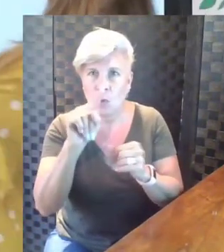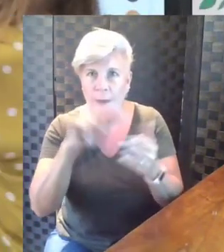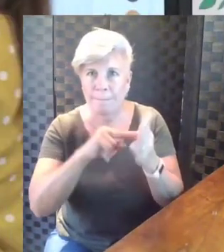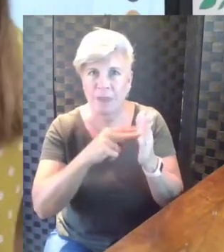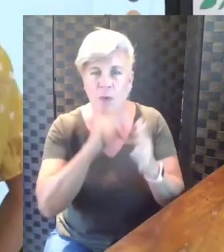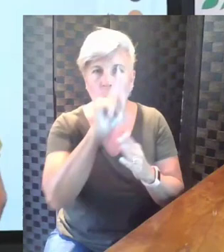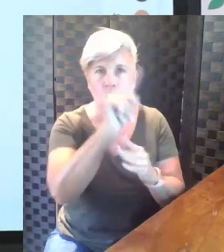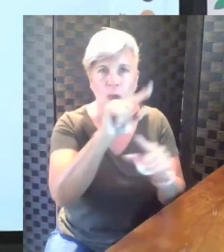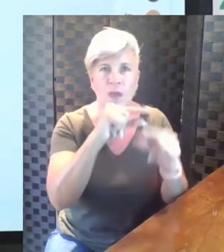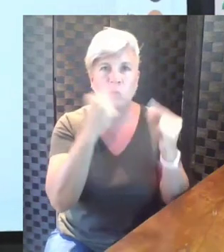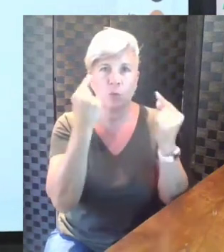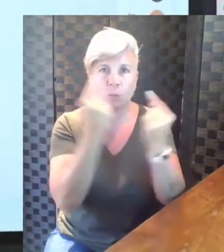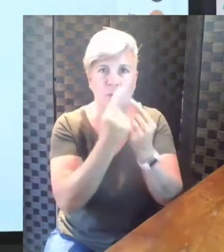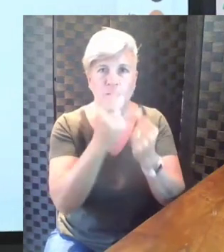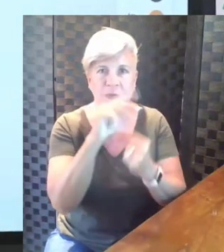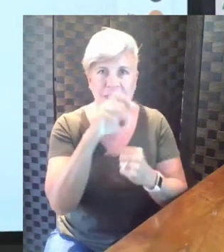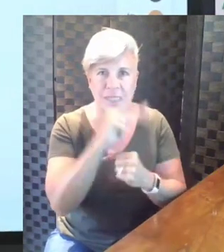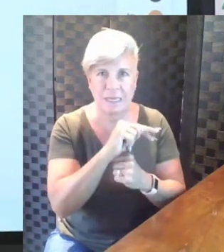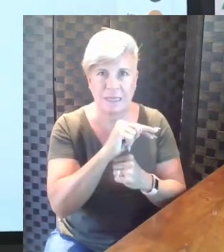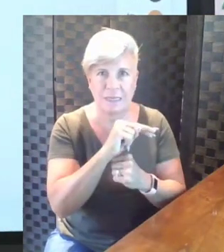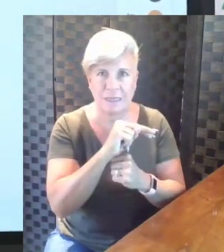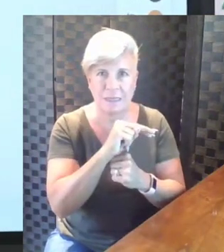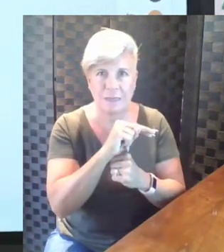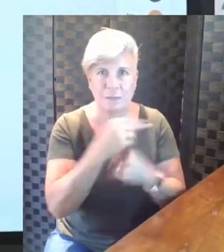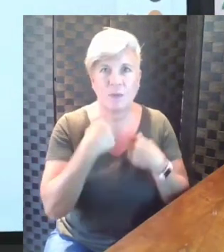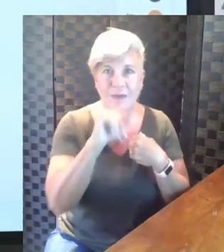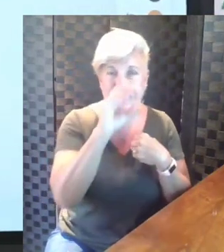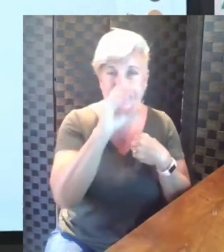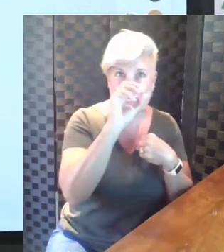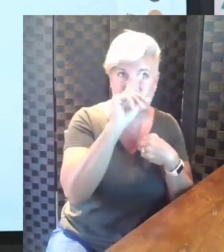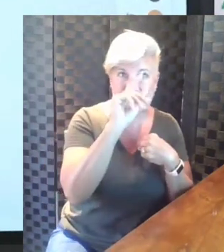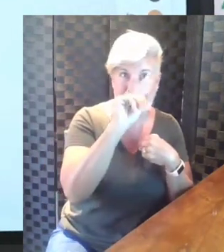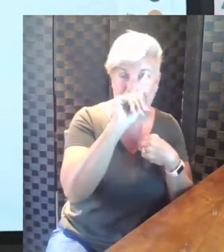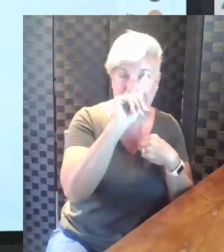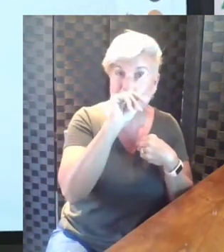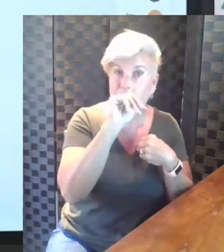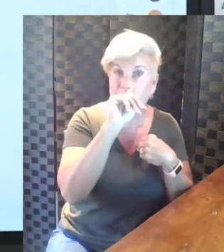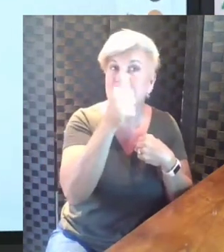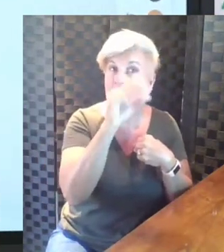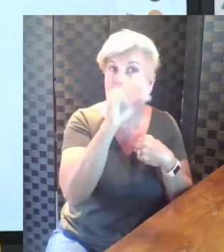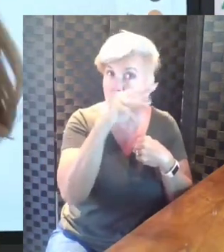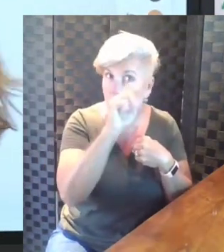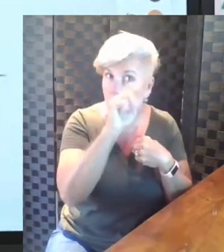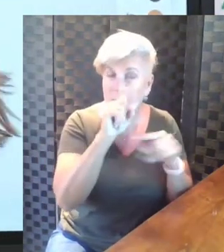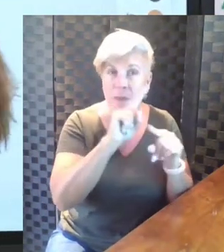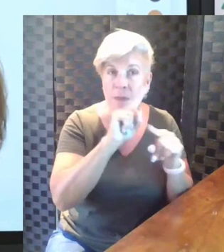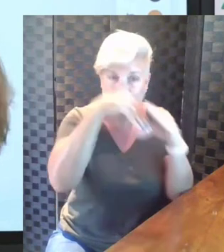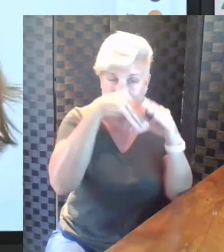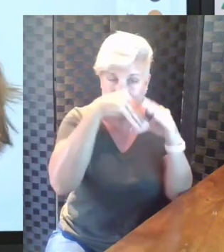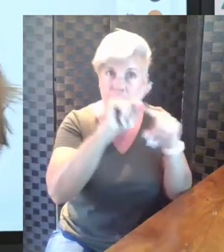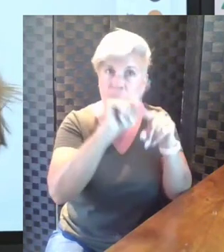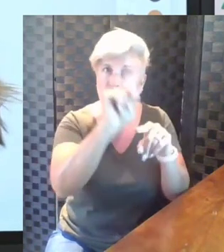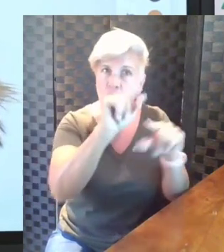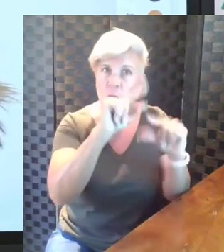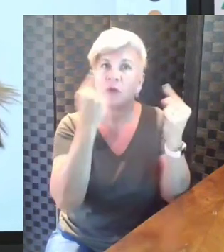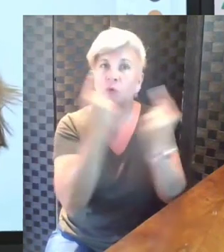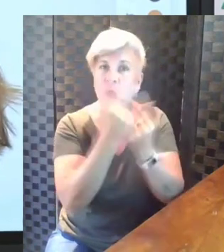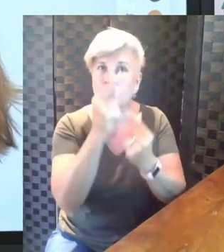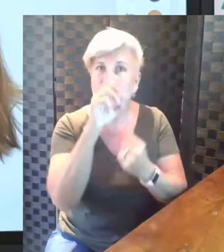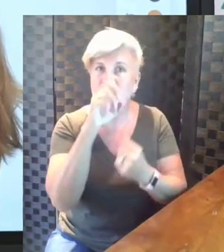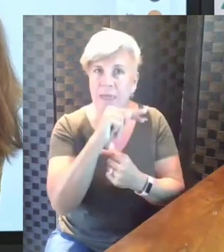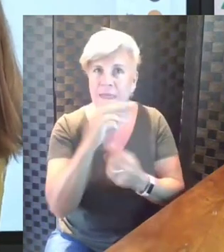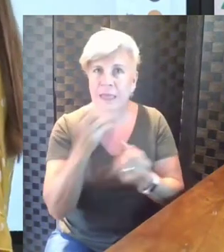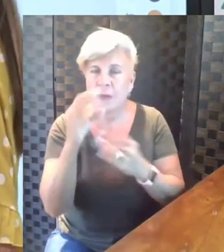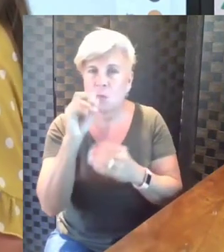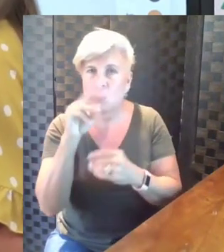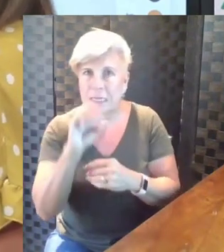stands for this one group of 10. Even though we have 10 little ones hiding inside, it's just one group. And how many ones? 1, 2,